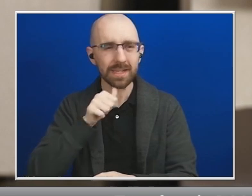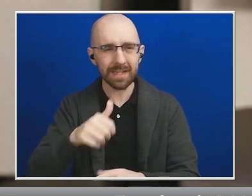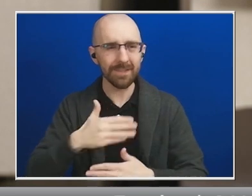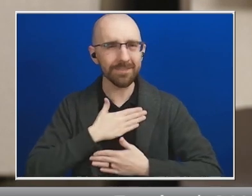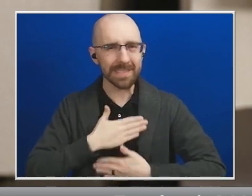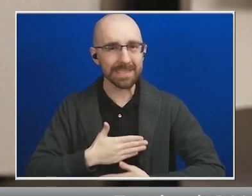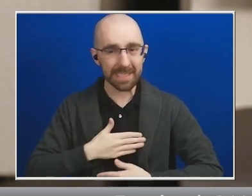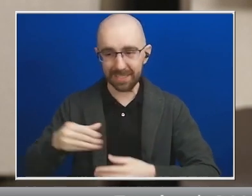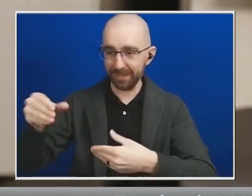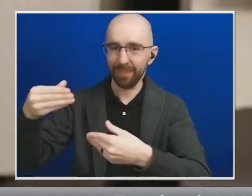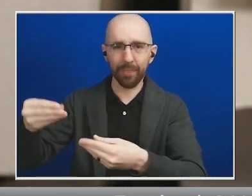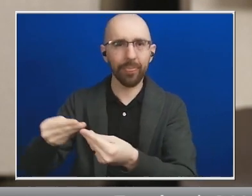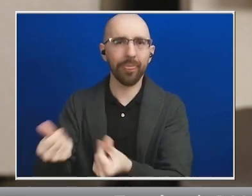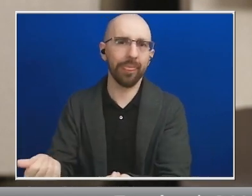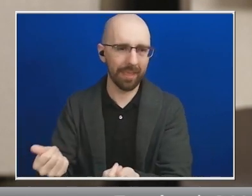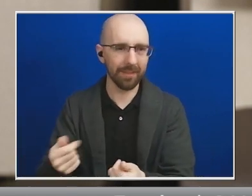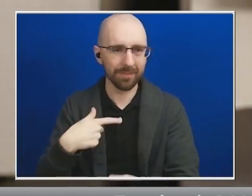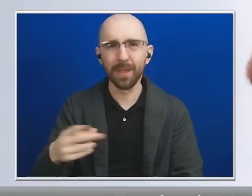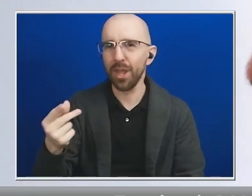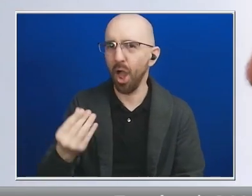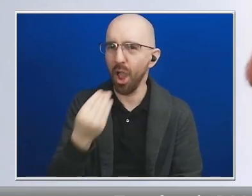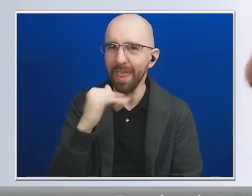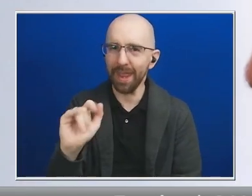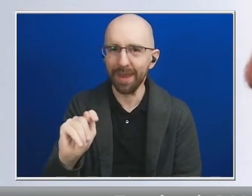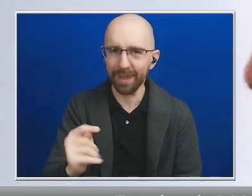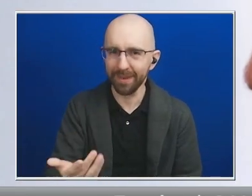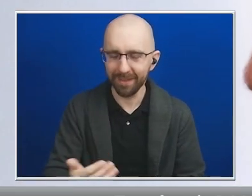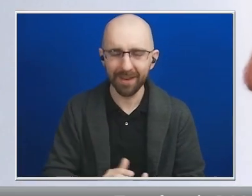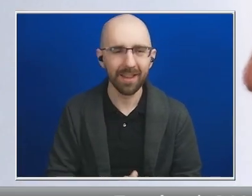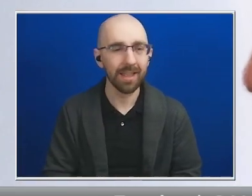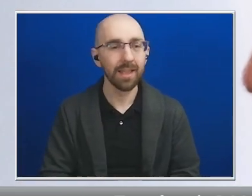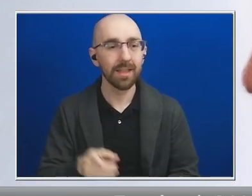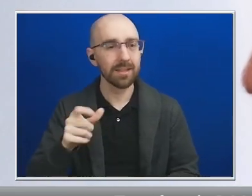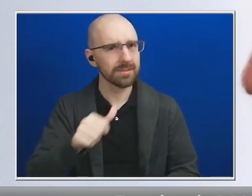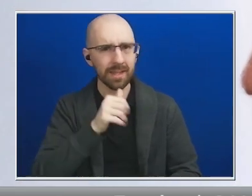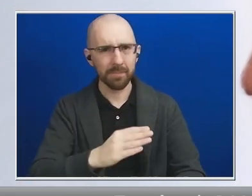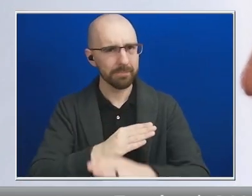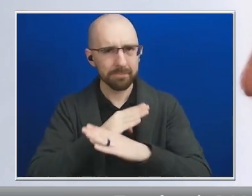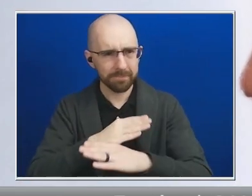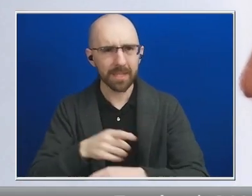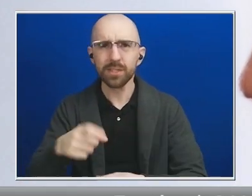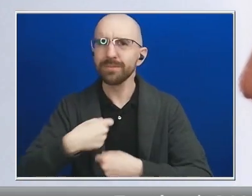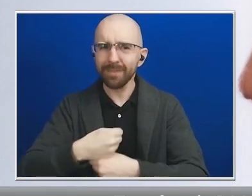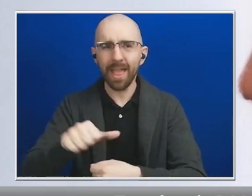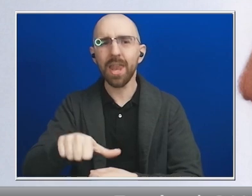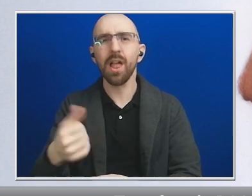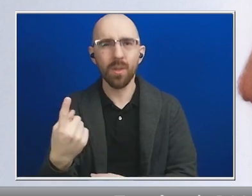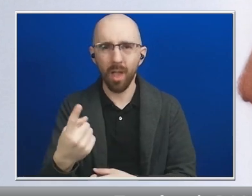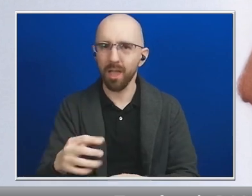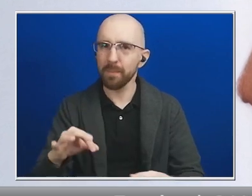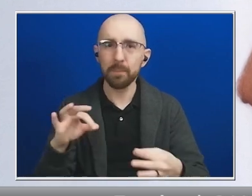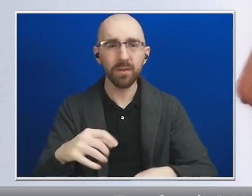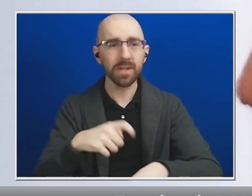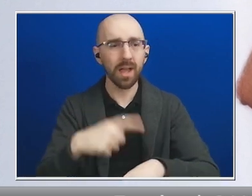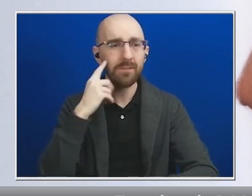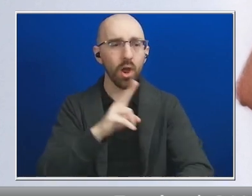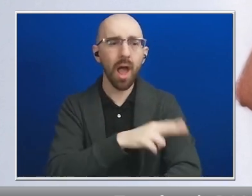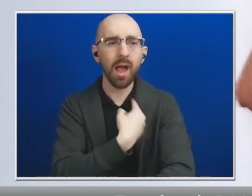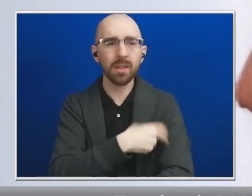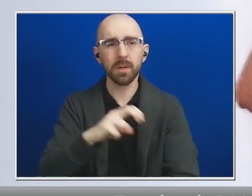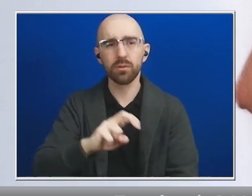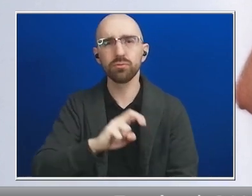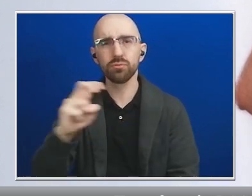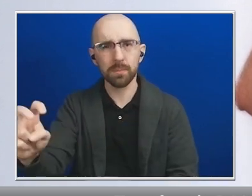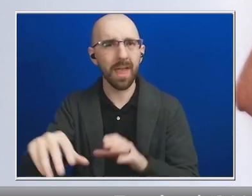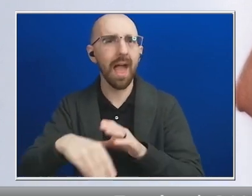Yeah, my dog ate it. Undeterred, Mom made another, just in time for a hospital trip out of state.